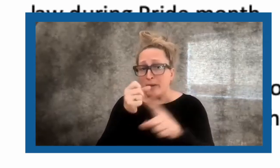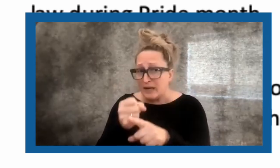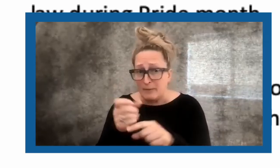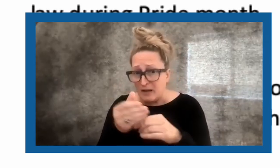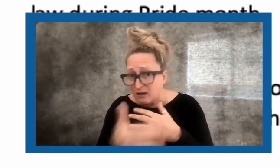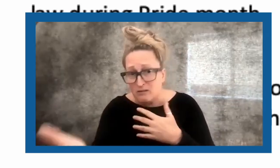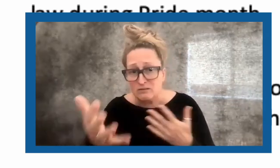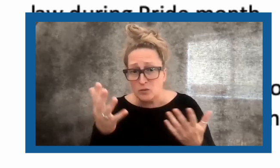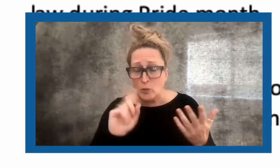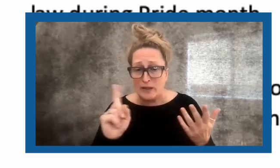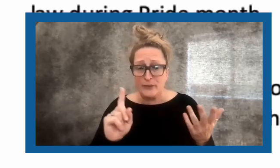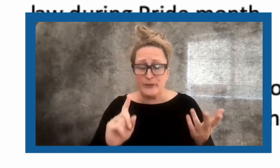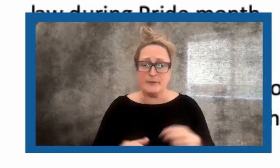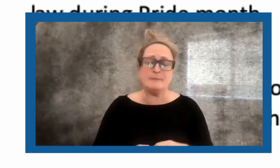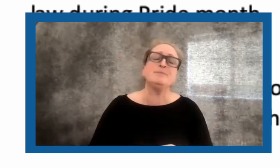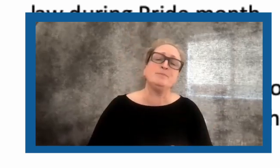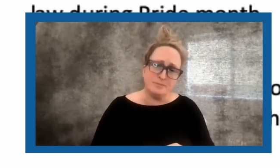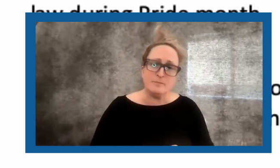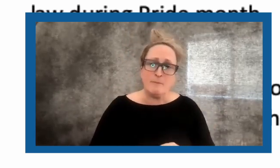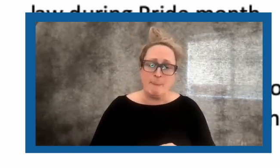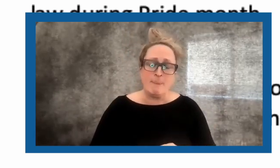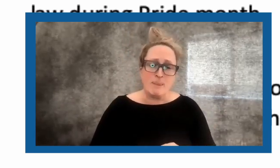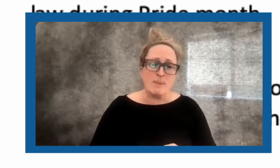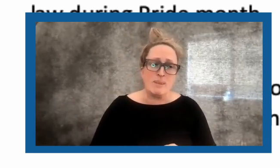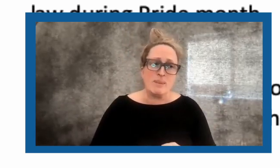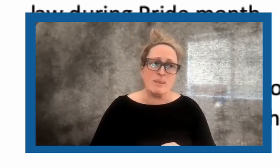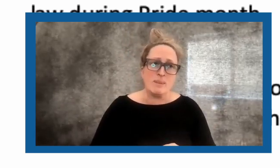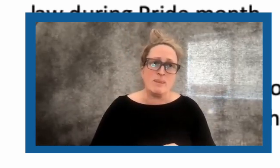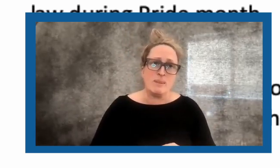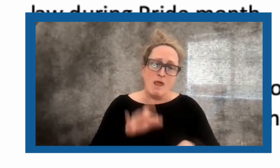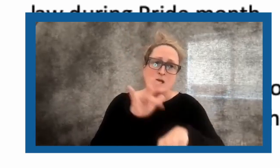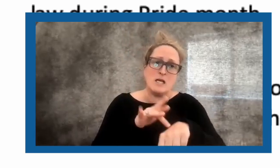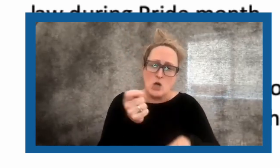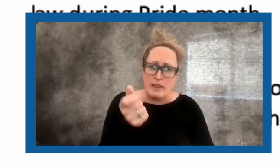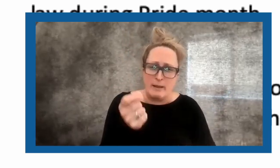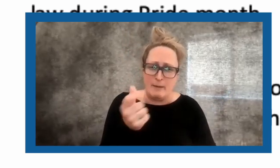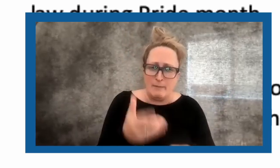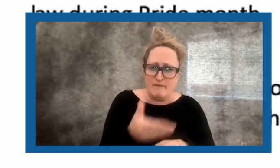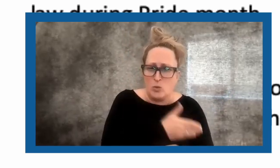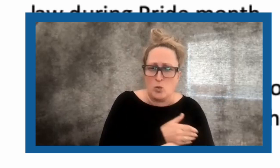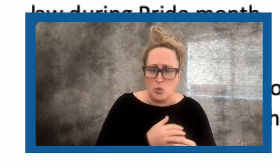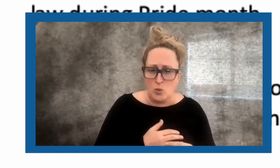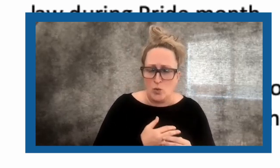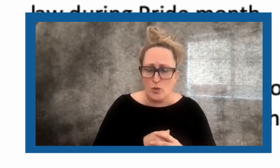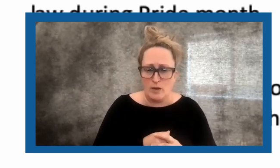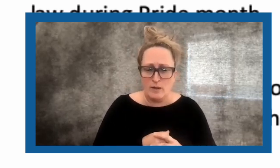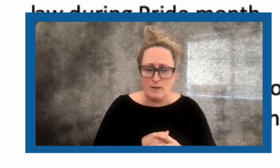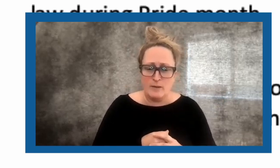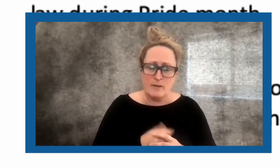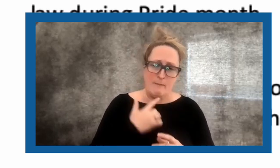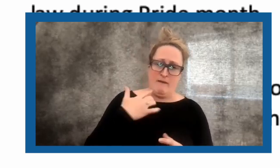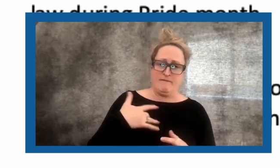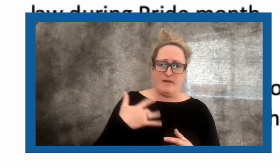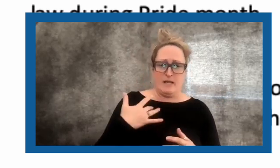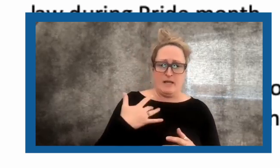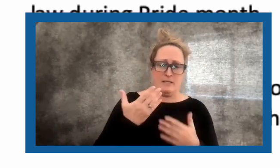this? Yeah, it's. I kind of go back, and I touched on it a little bit before. Kind of my feelings